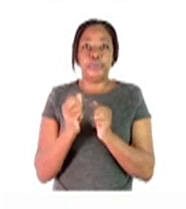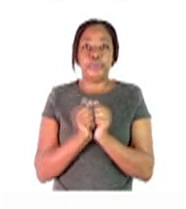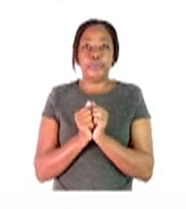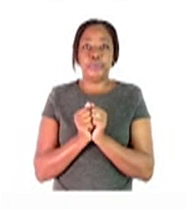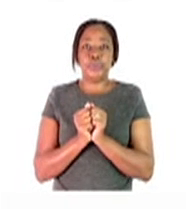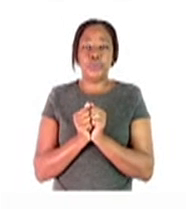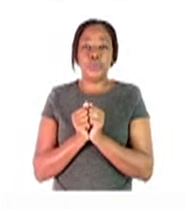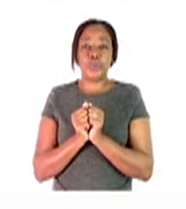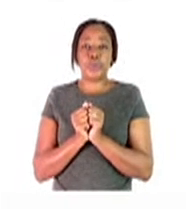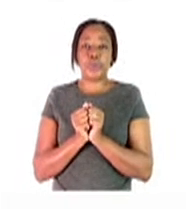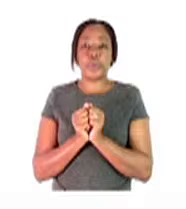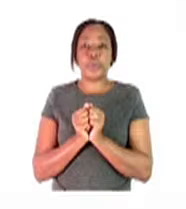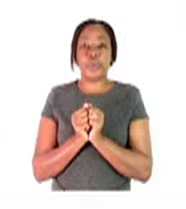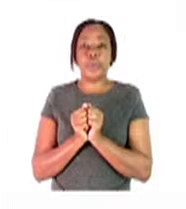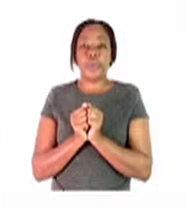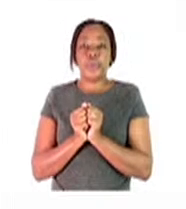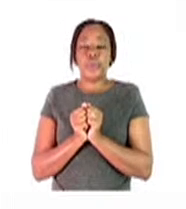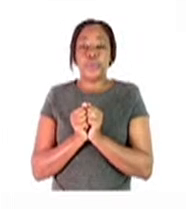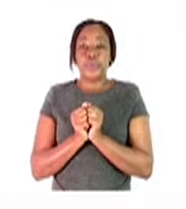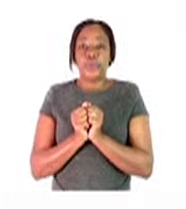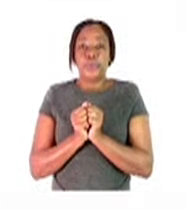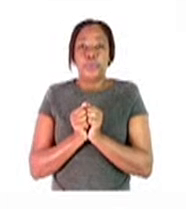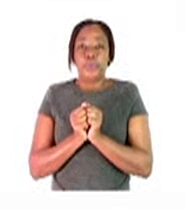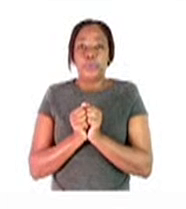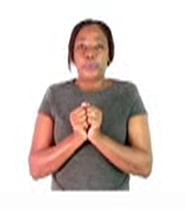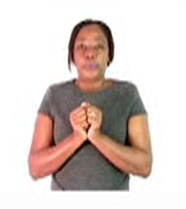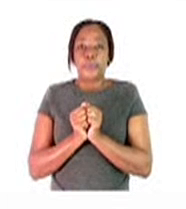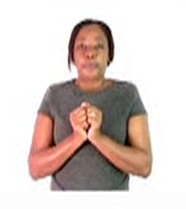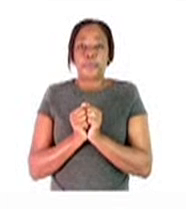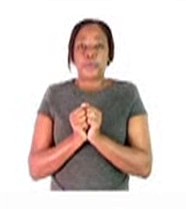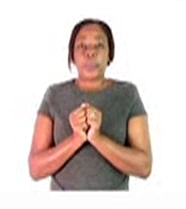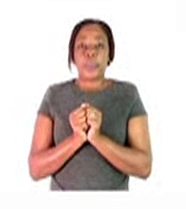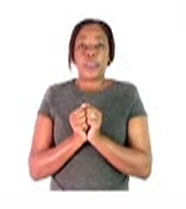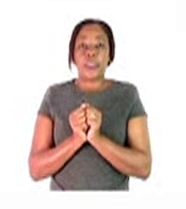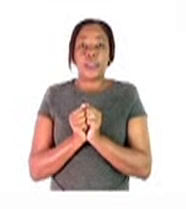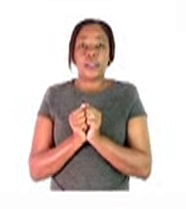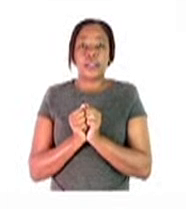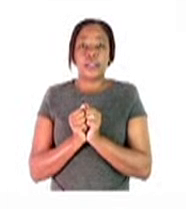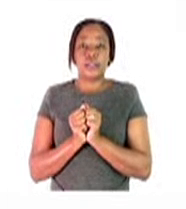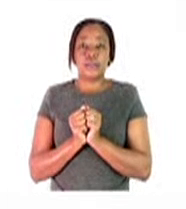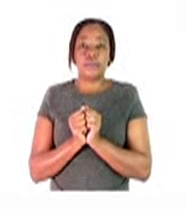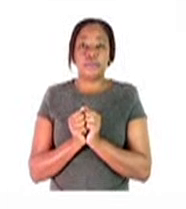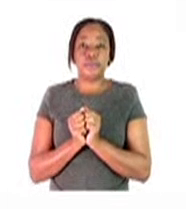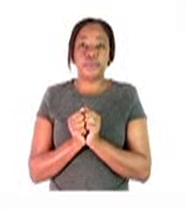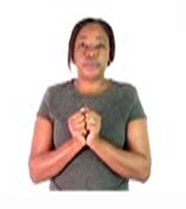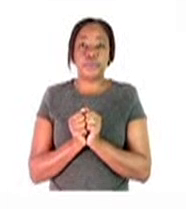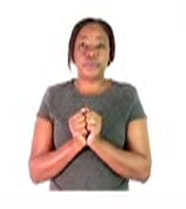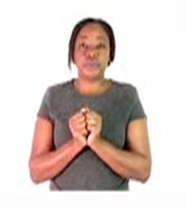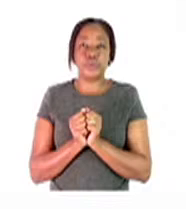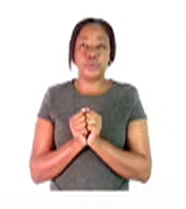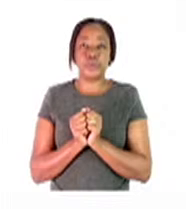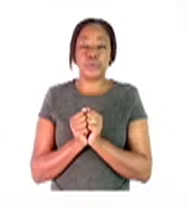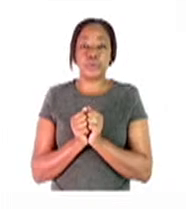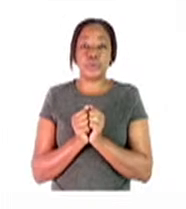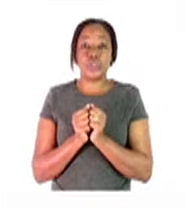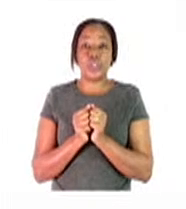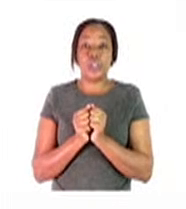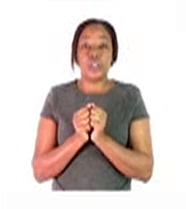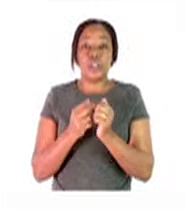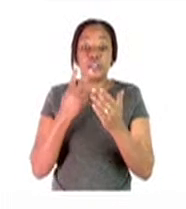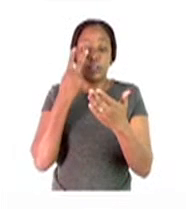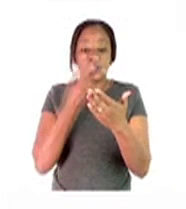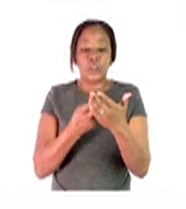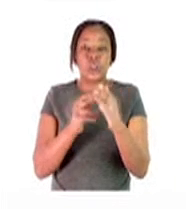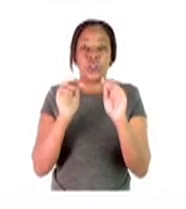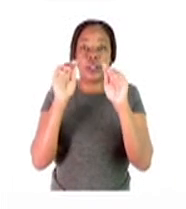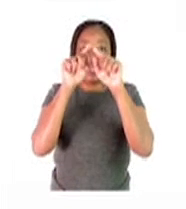grade 2s are still here with me. All right. Now we are going to look at the pictures and